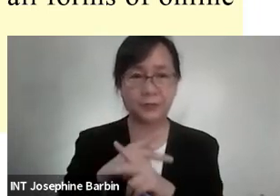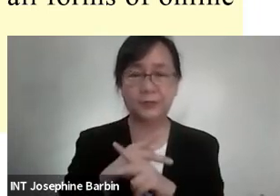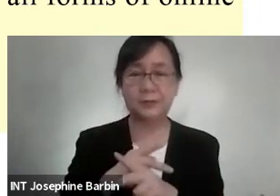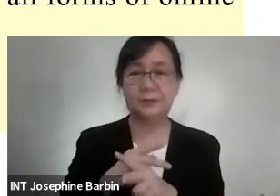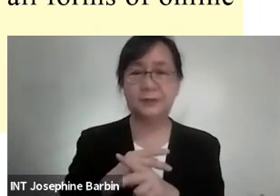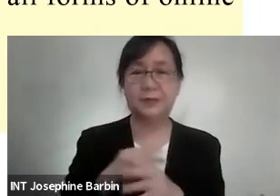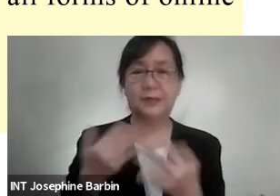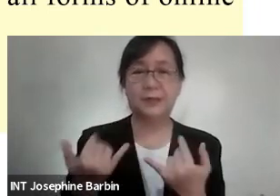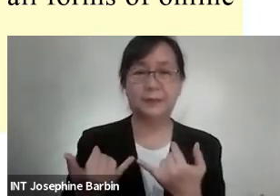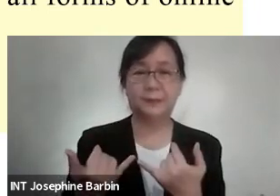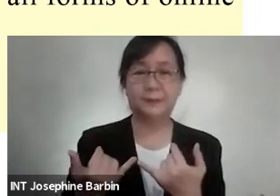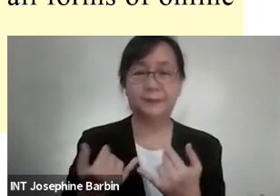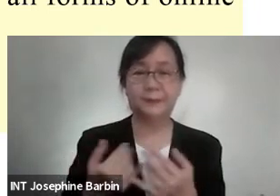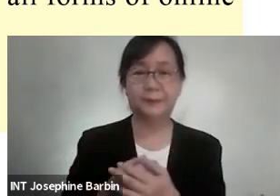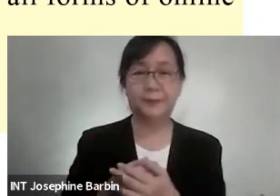supplement the